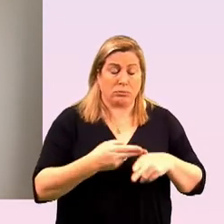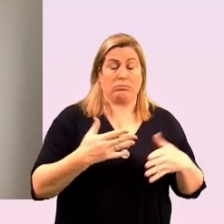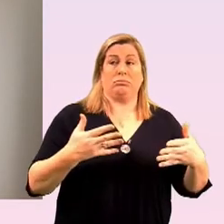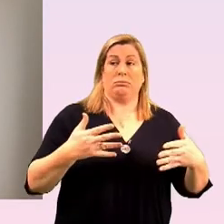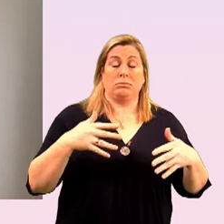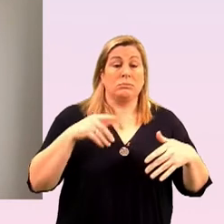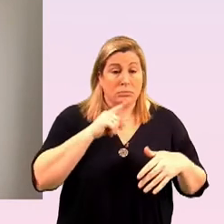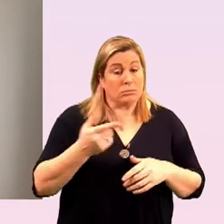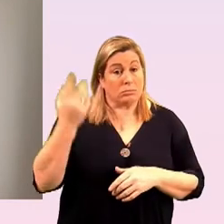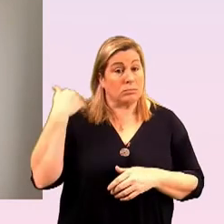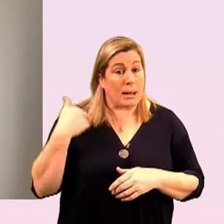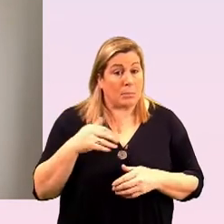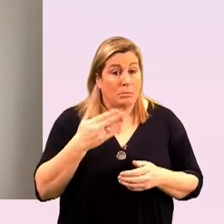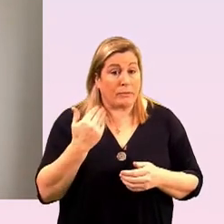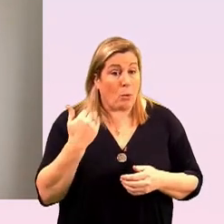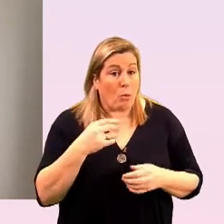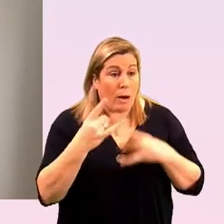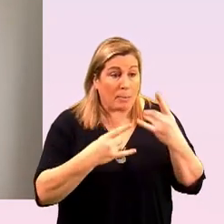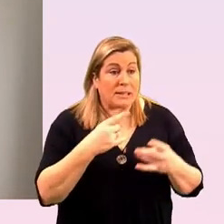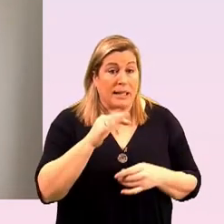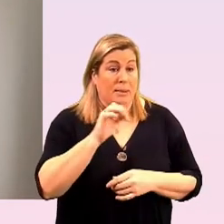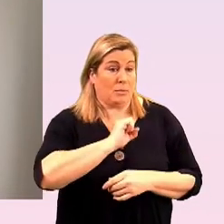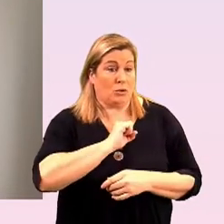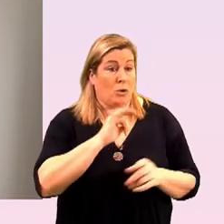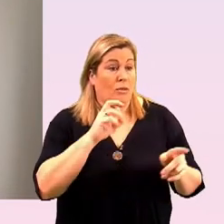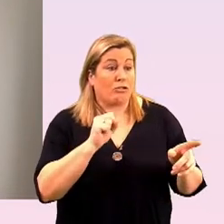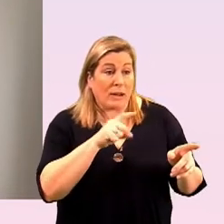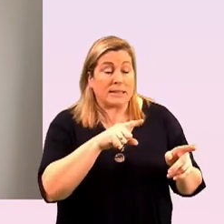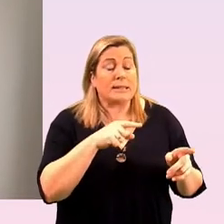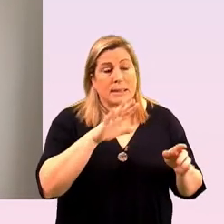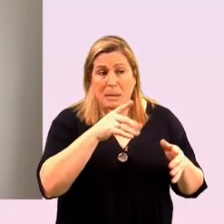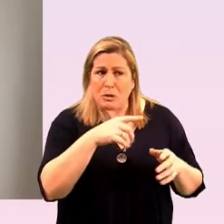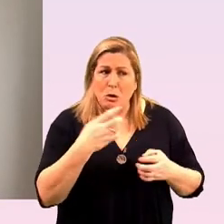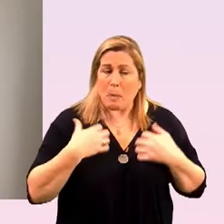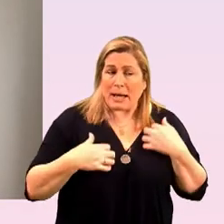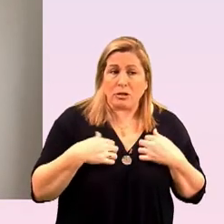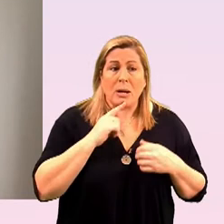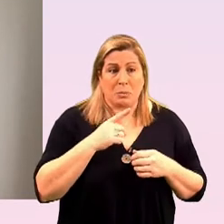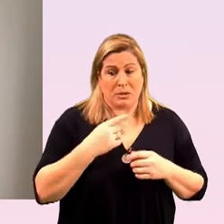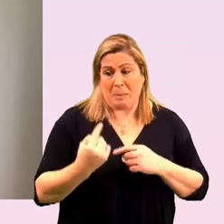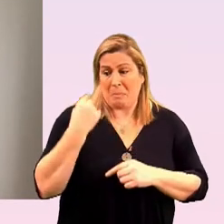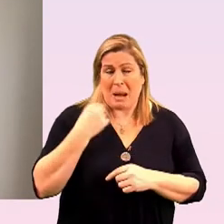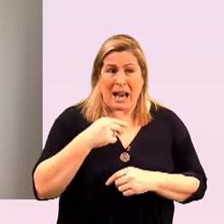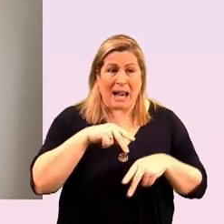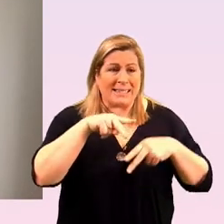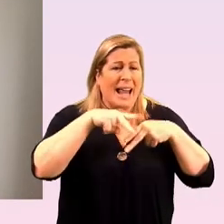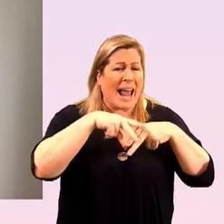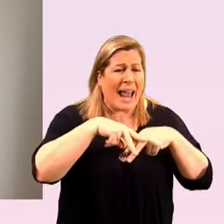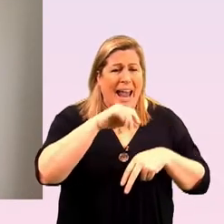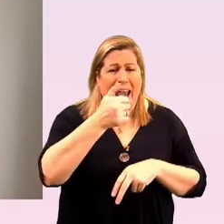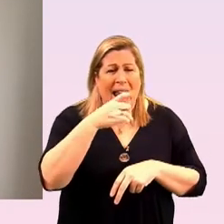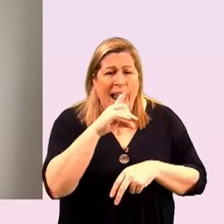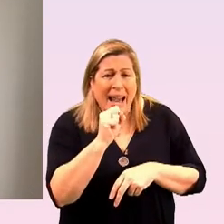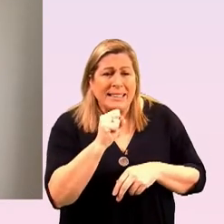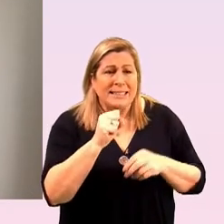And Francis will actually, this would pique Francis's curiosity, but during the height of the AIDS pandemic, insurance companies in Ireland refused to